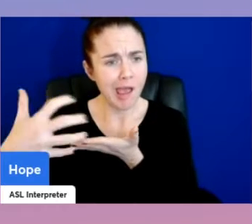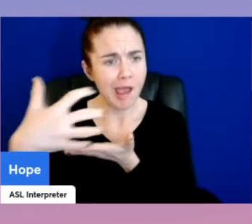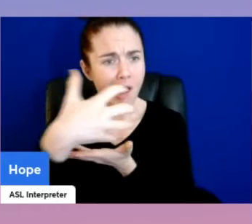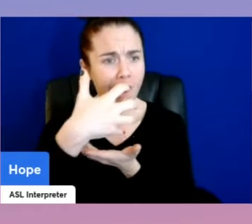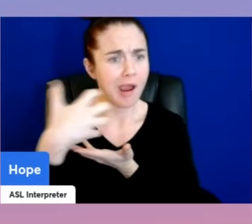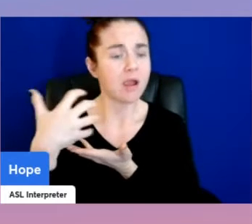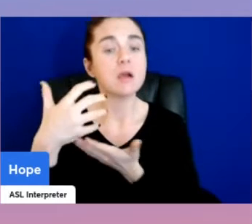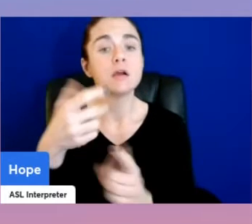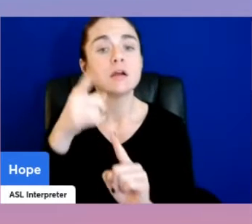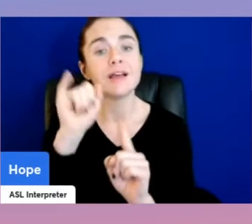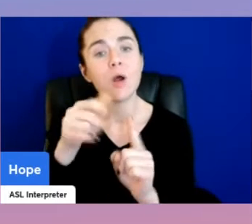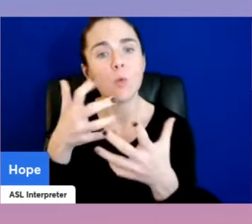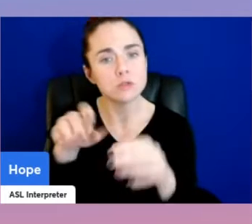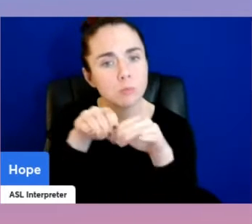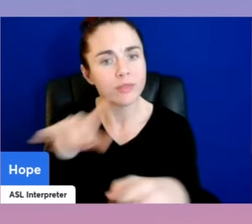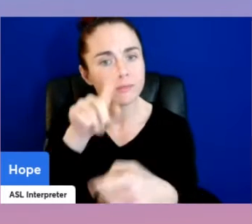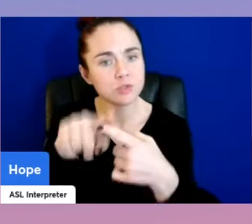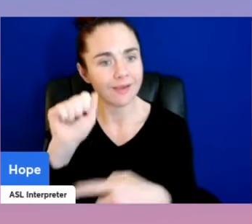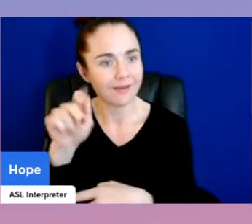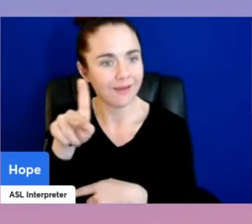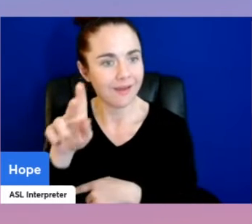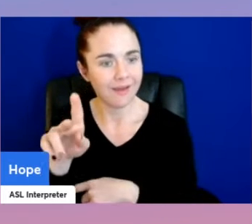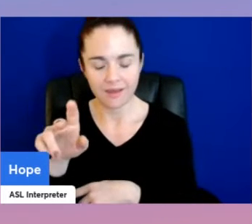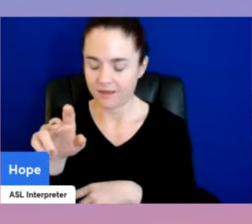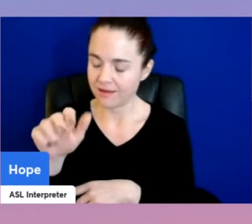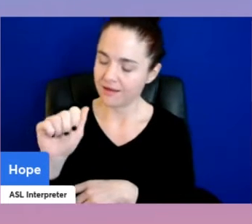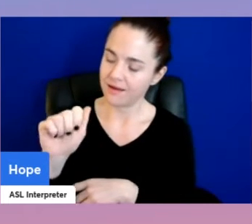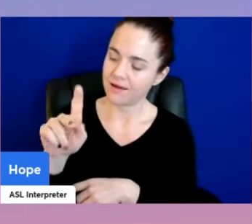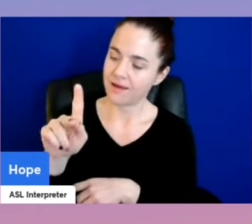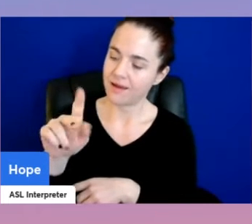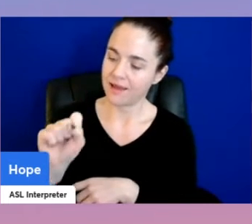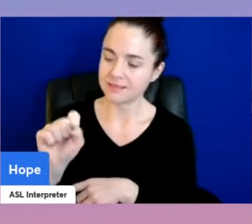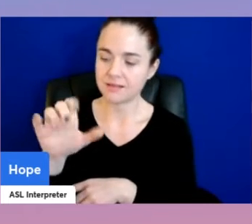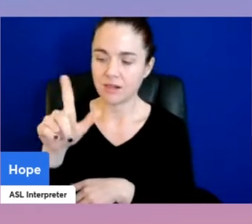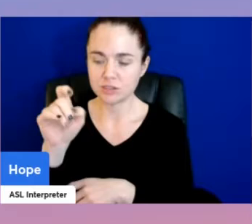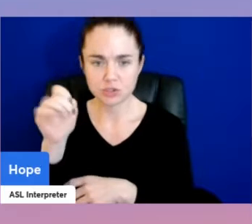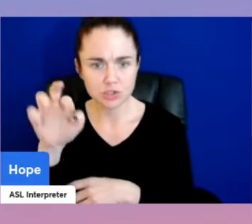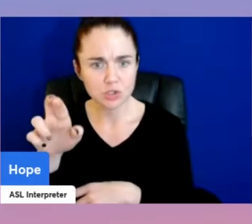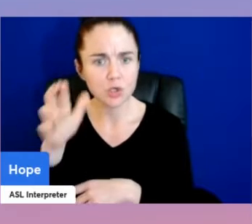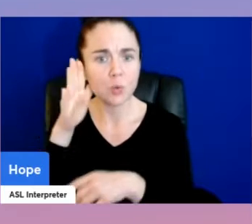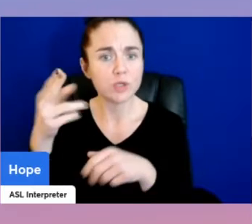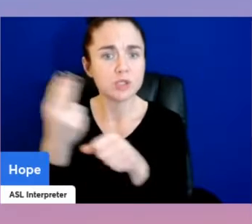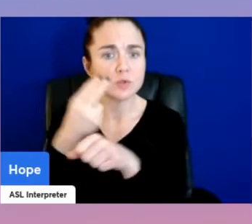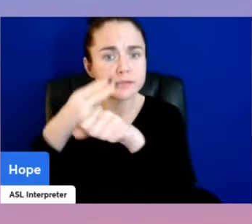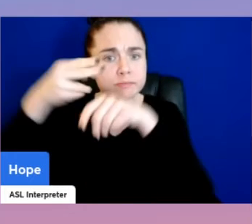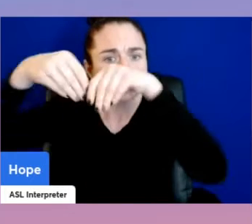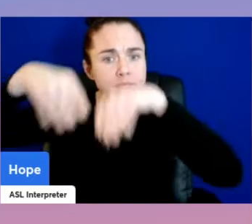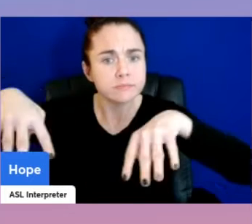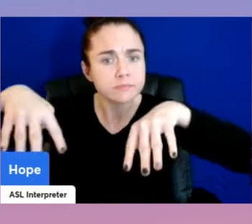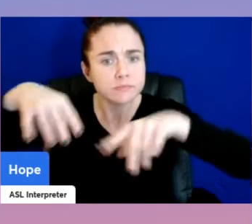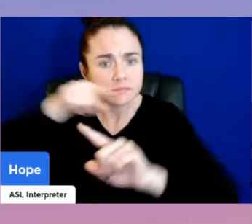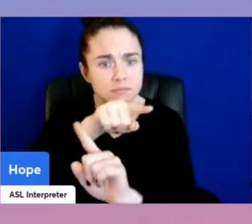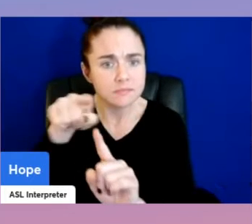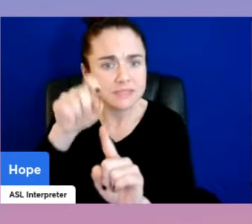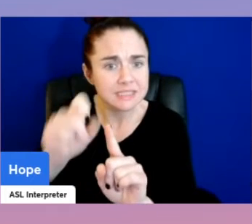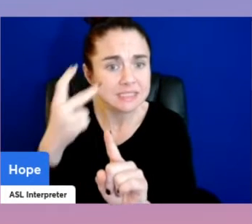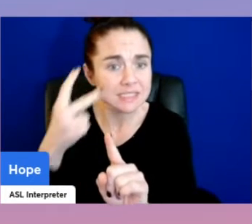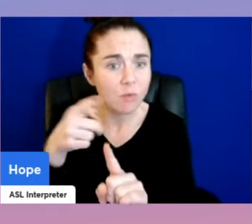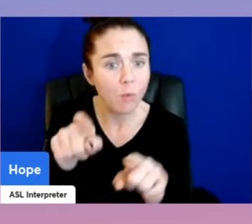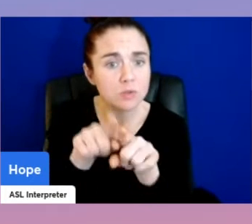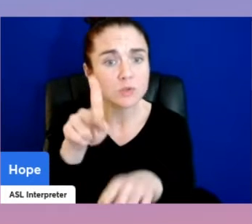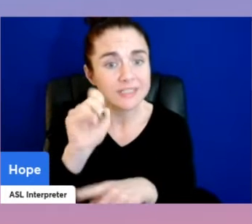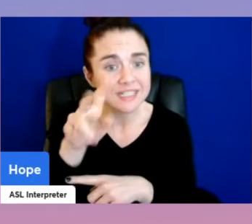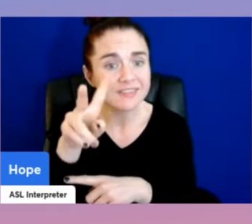cluster. Now, we are going to be using Key Vault, Azure Monitor, and Cosmos DB. And to front end